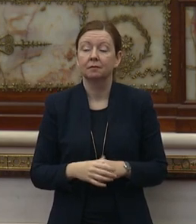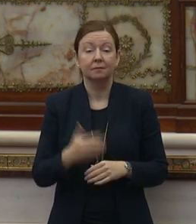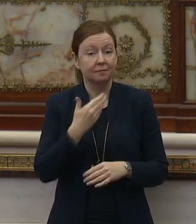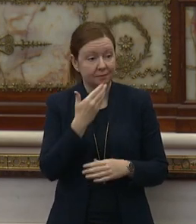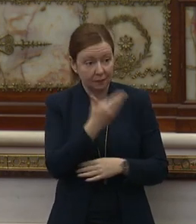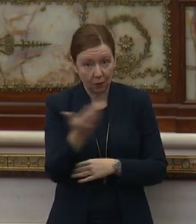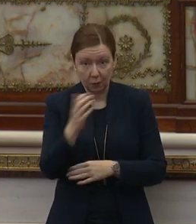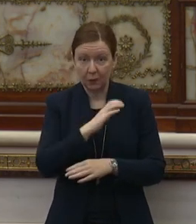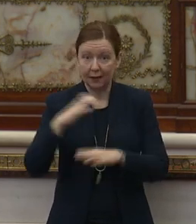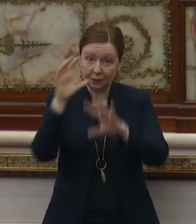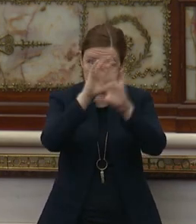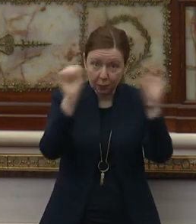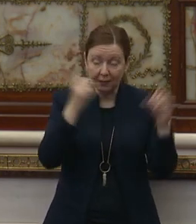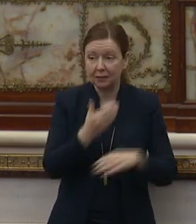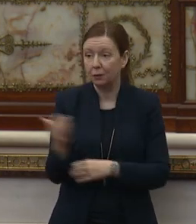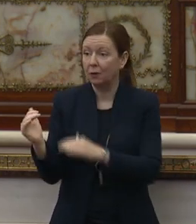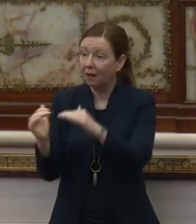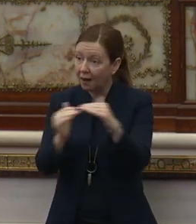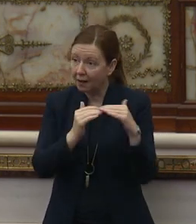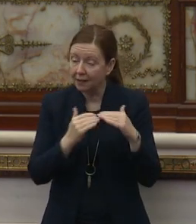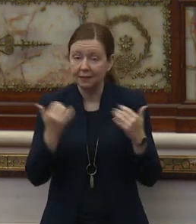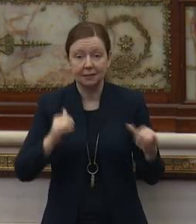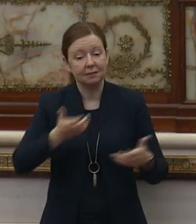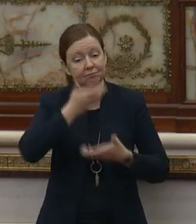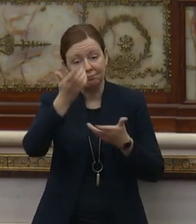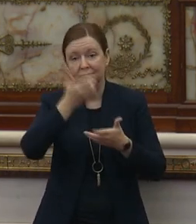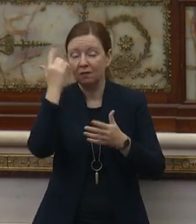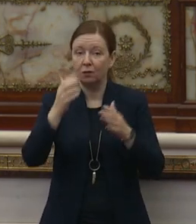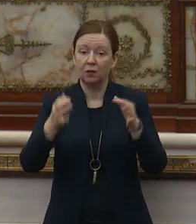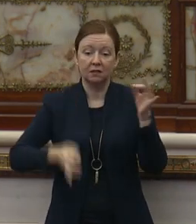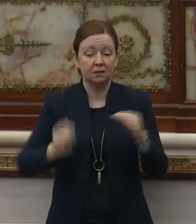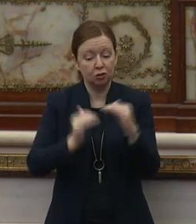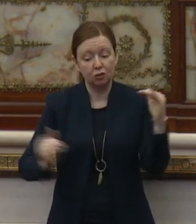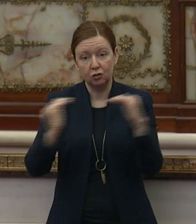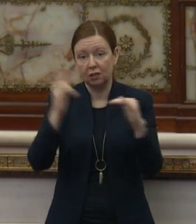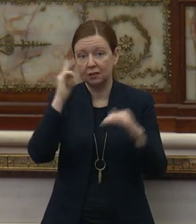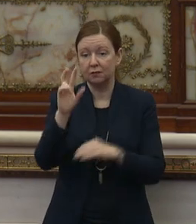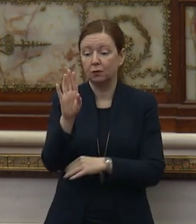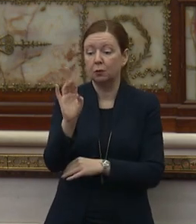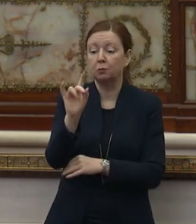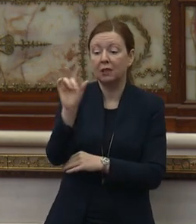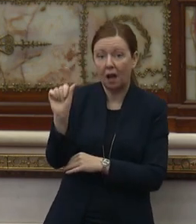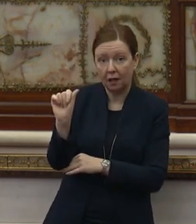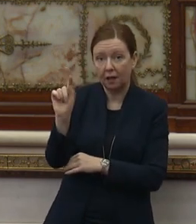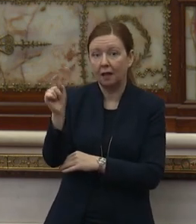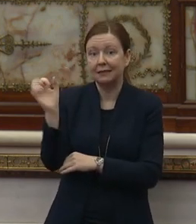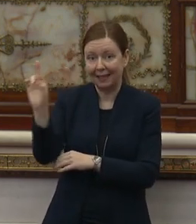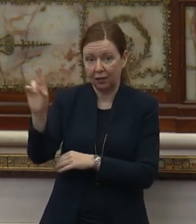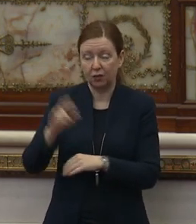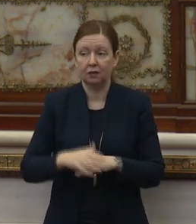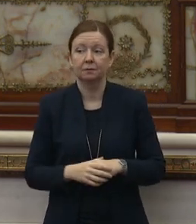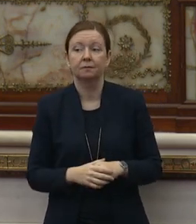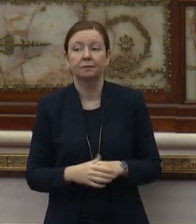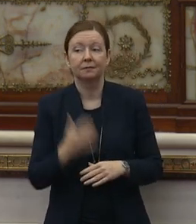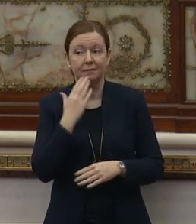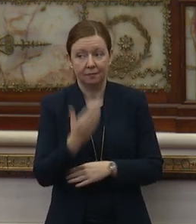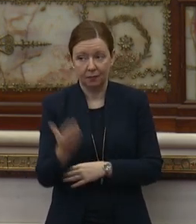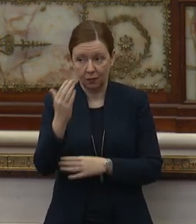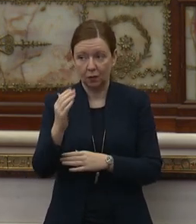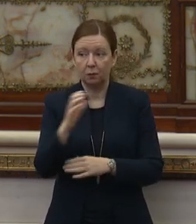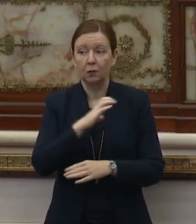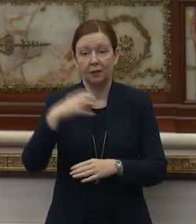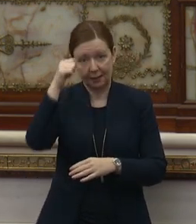Good morning, Council President. Good morning, colleagues. Still seeking justice for Breonna Taylor. Good morning,